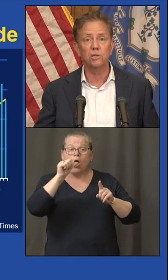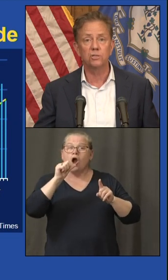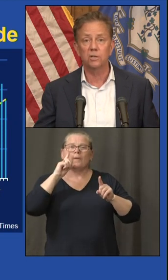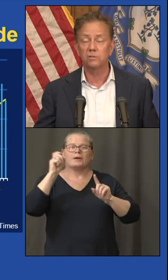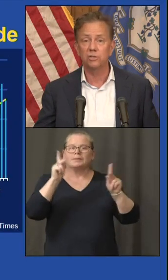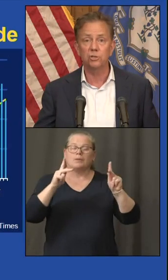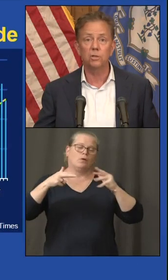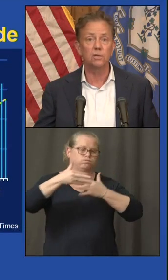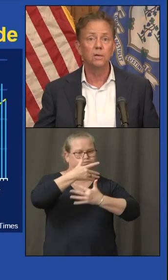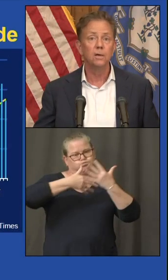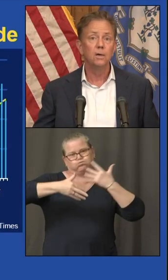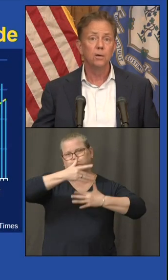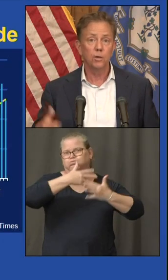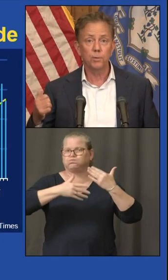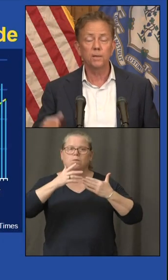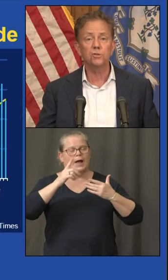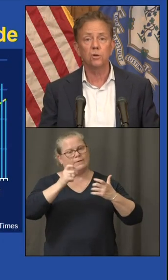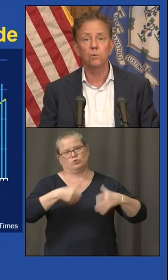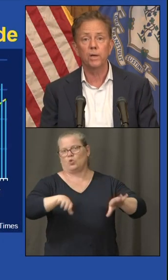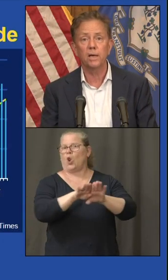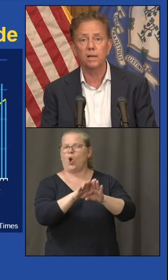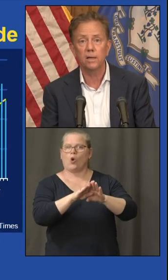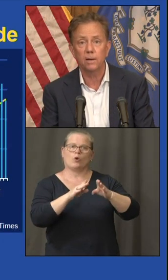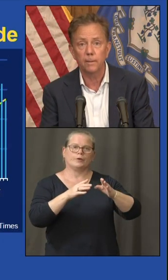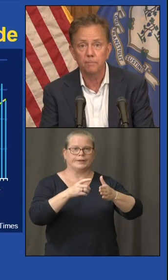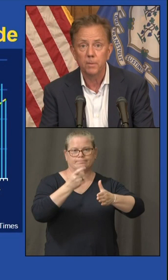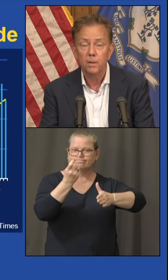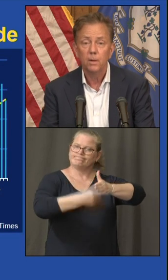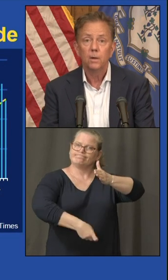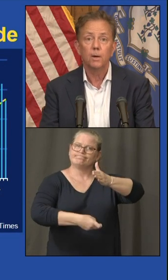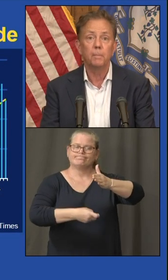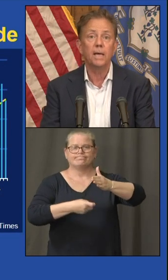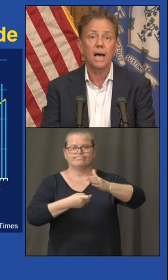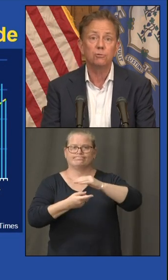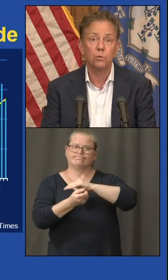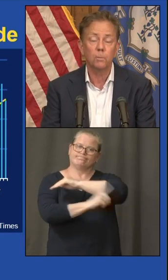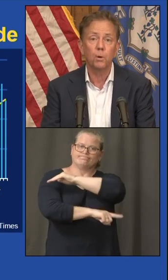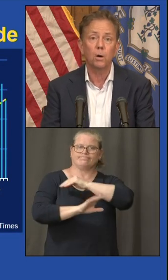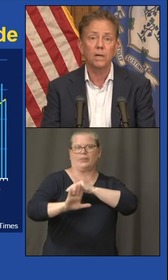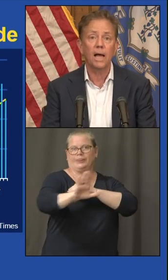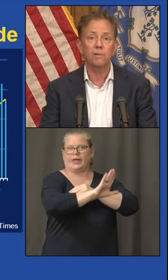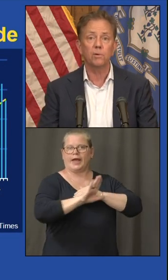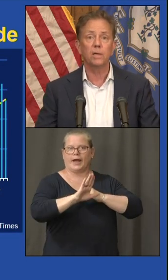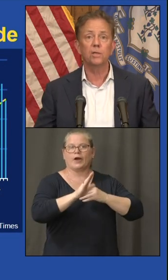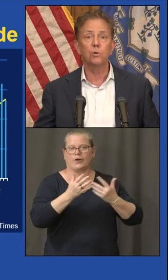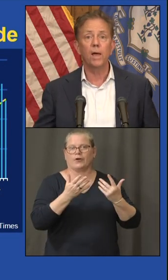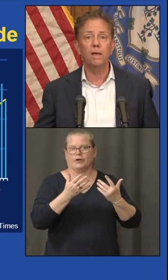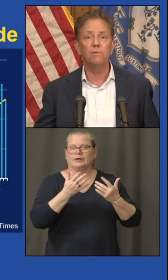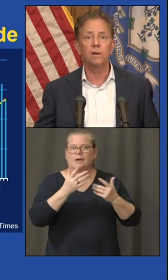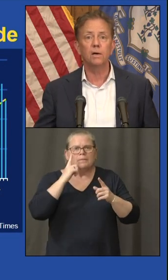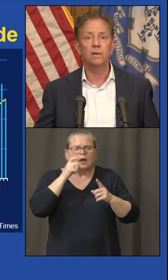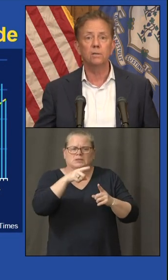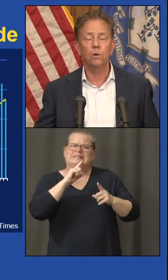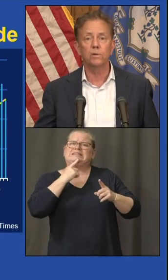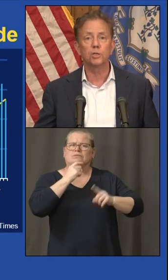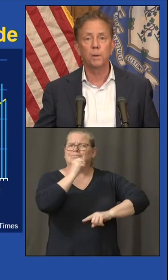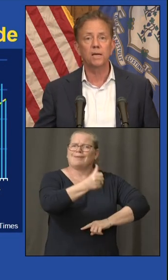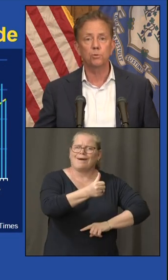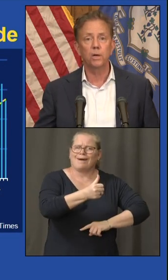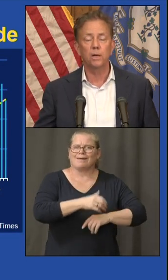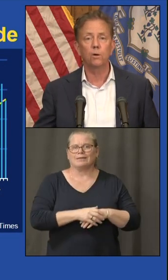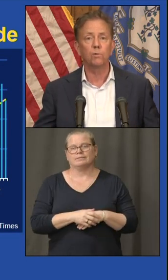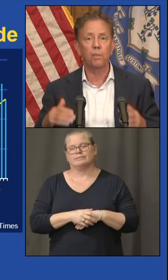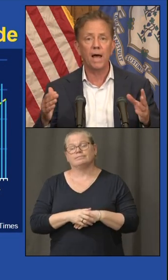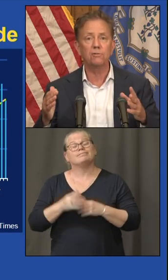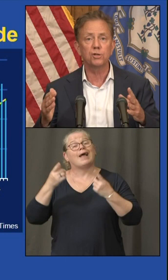as seriously as they should. You probably saw we had a big outdoor bar gathering in New Haven over this